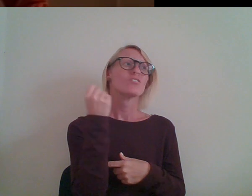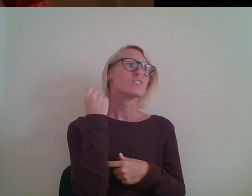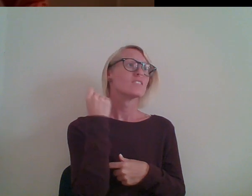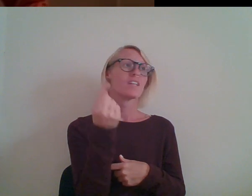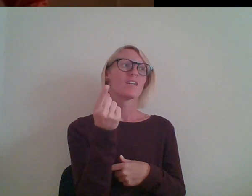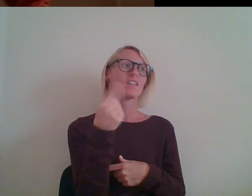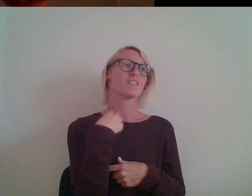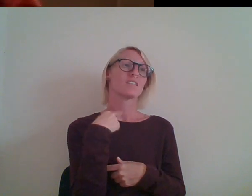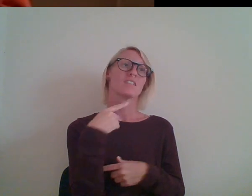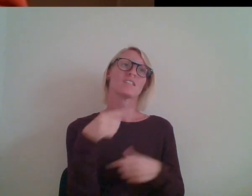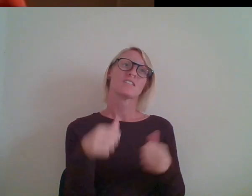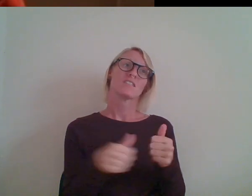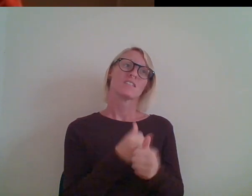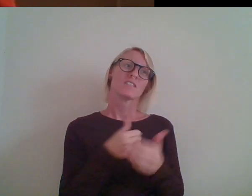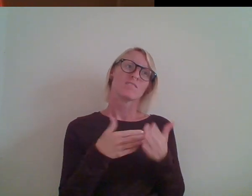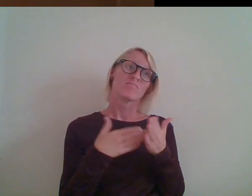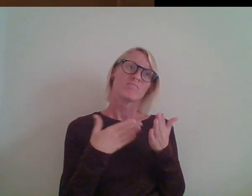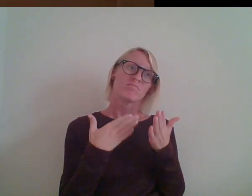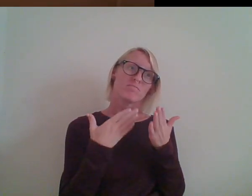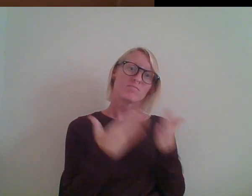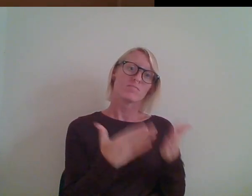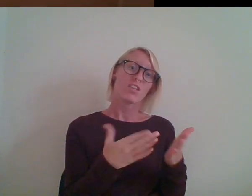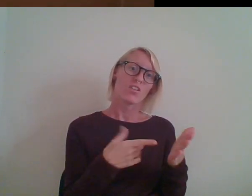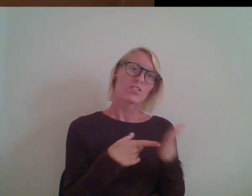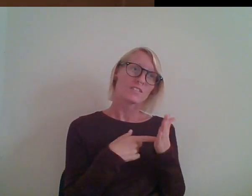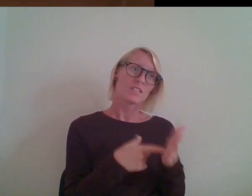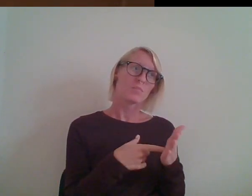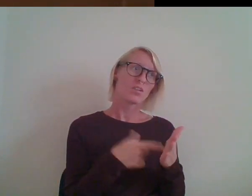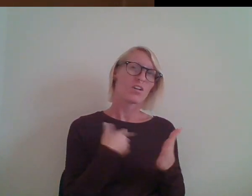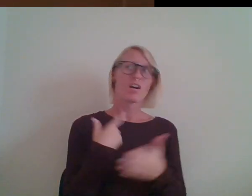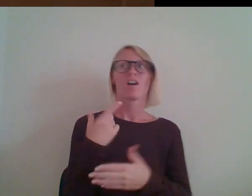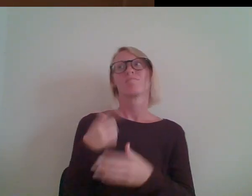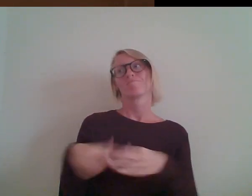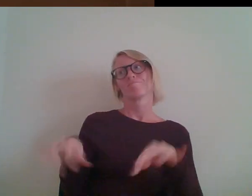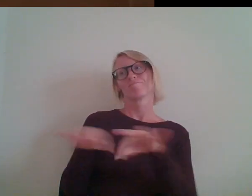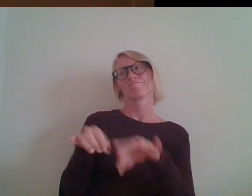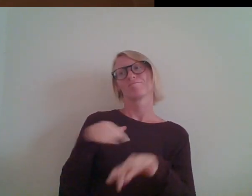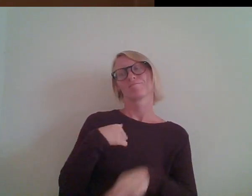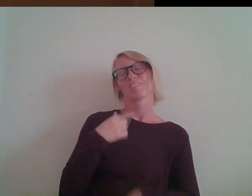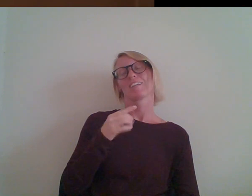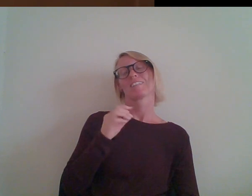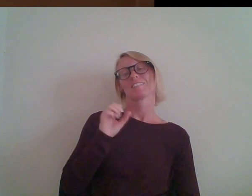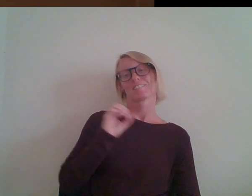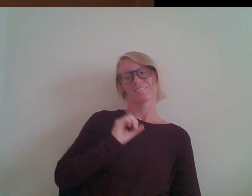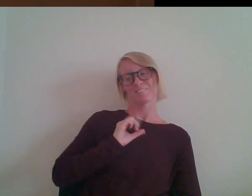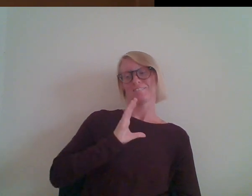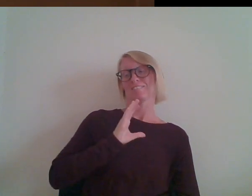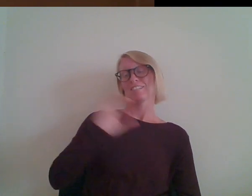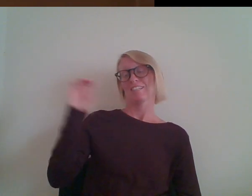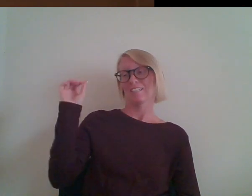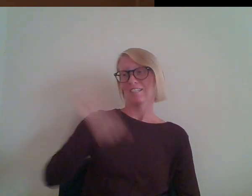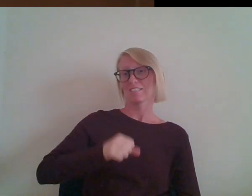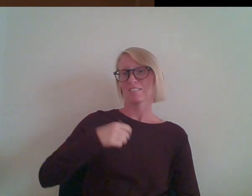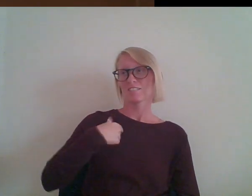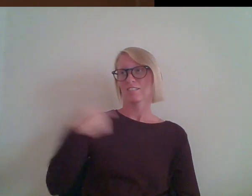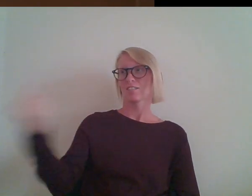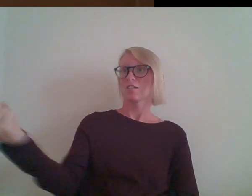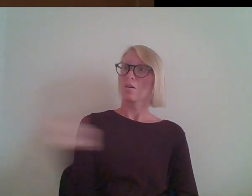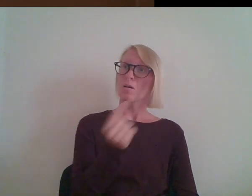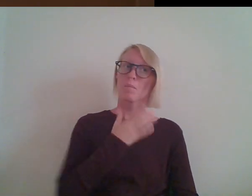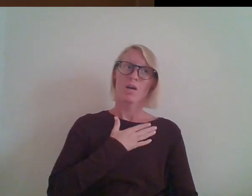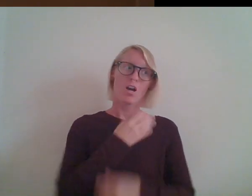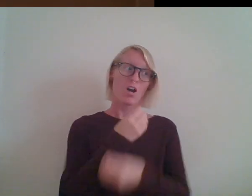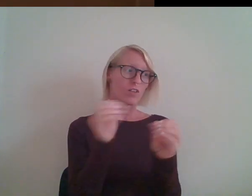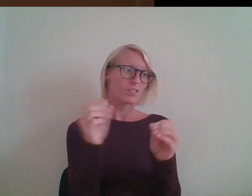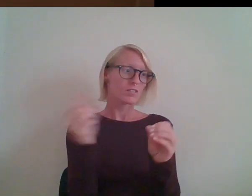it. I'm important. It's like, yeah, okay. You come to my office, not just with I'm not getting anything,